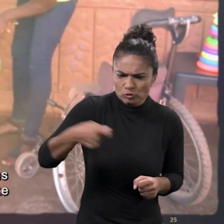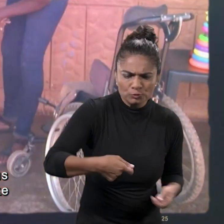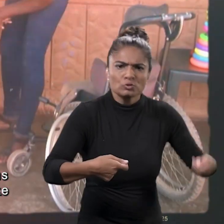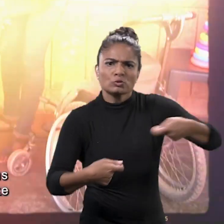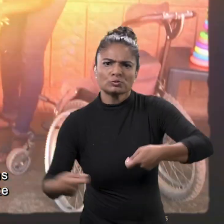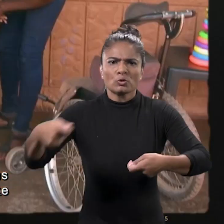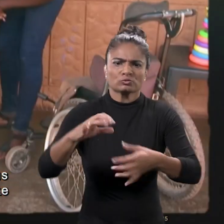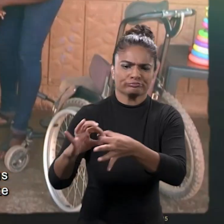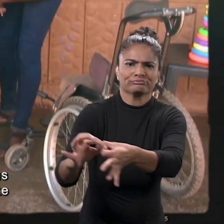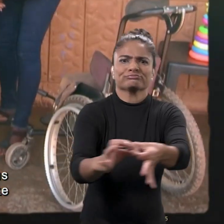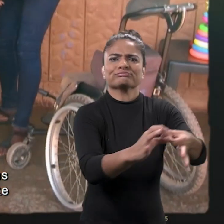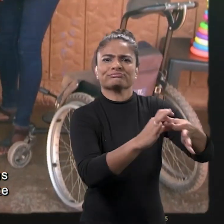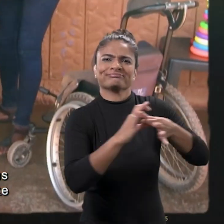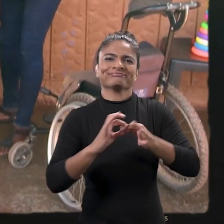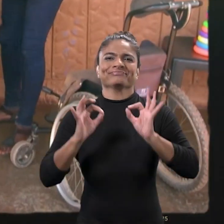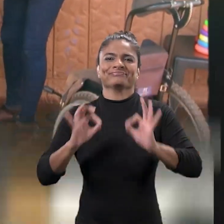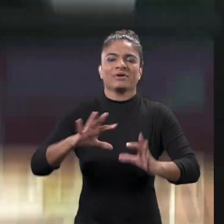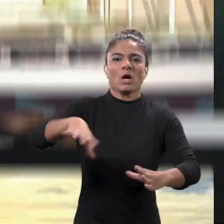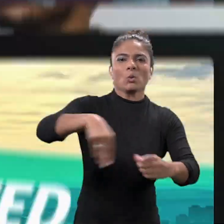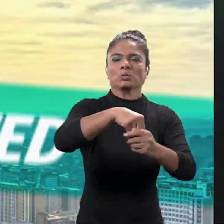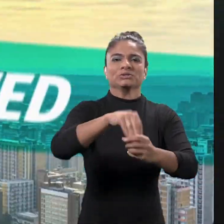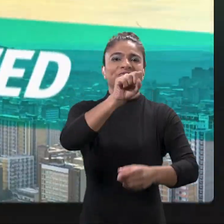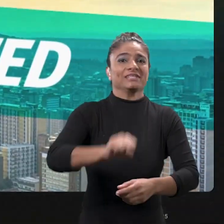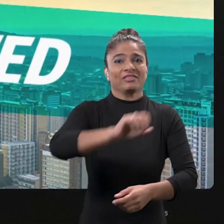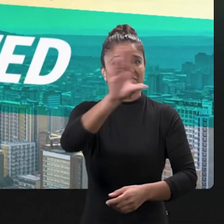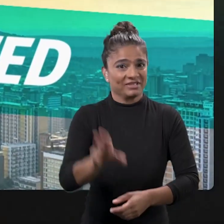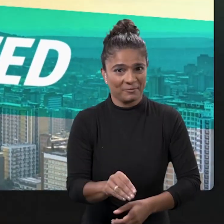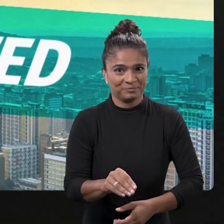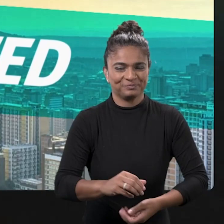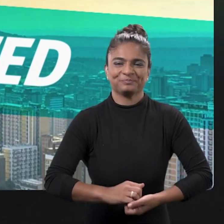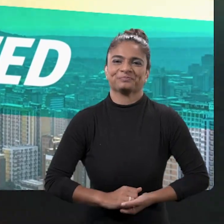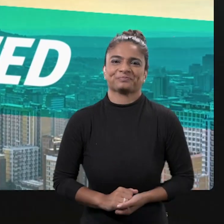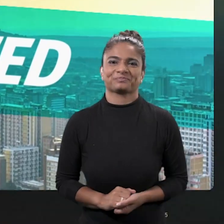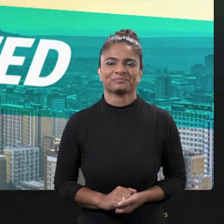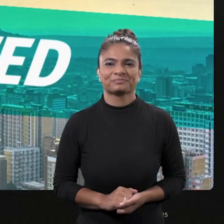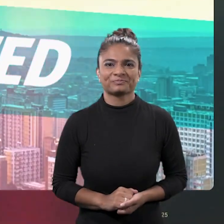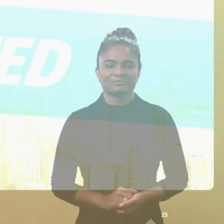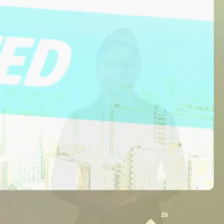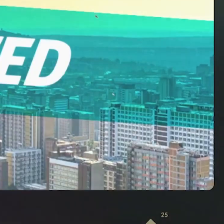with disabilities can and must make to building a disability-inclusive Mzansi.